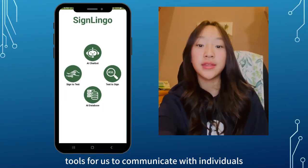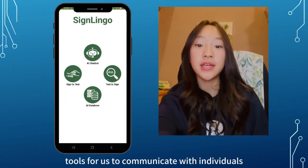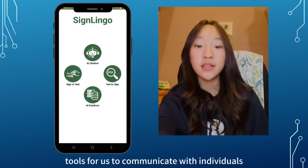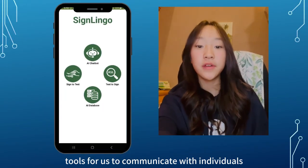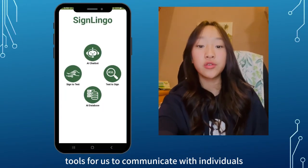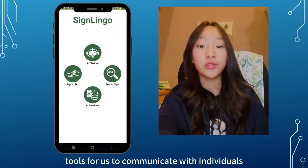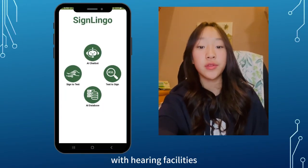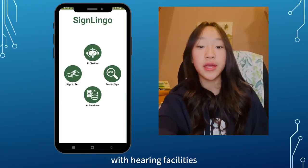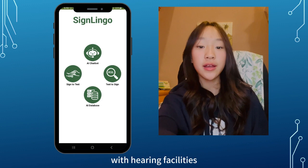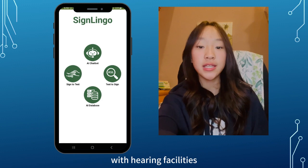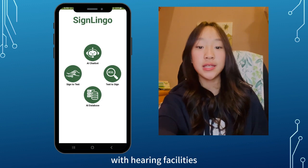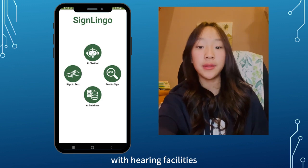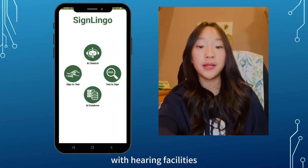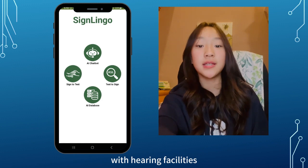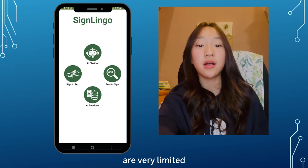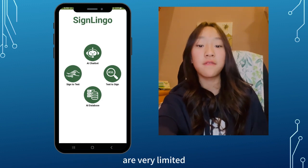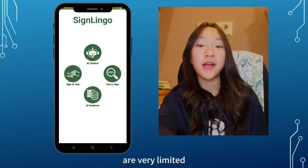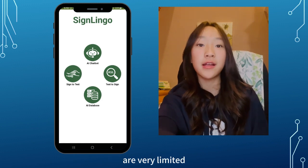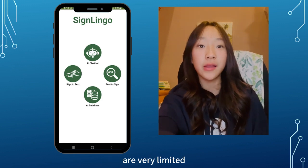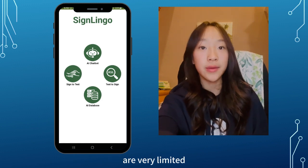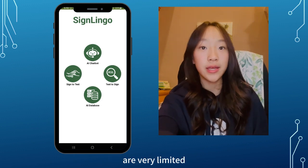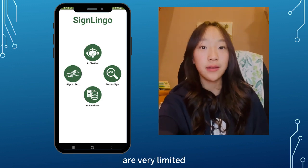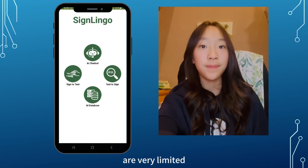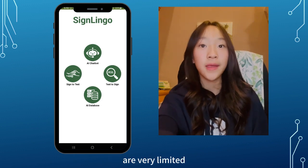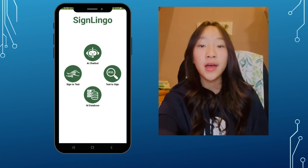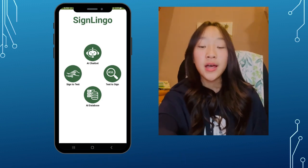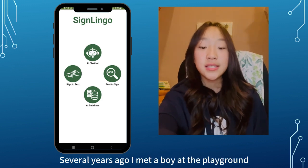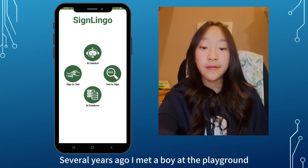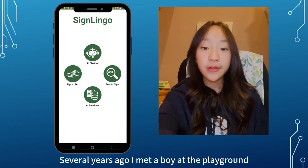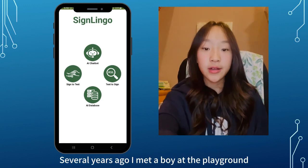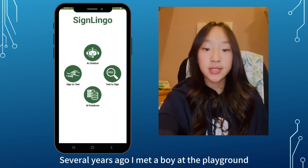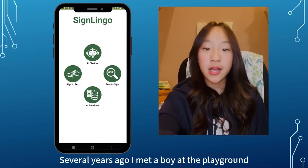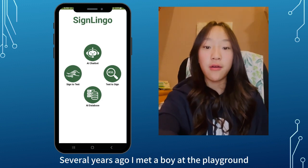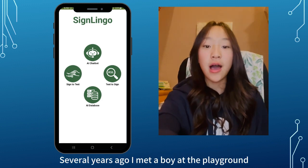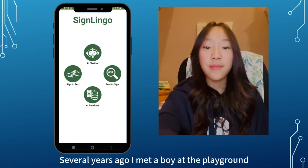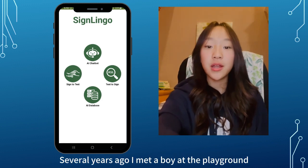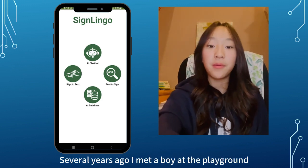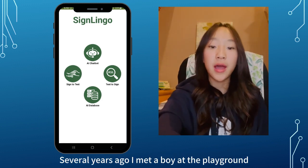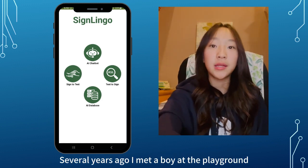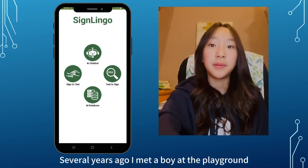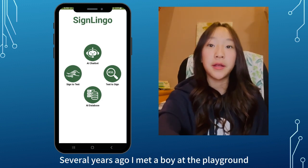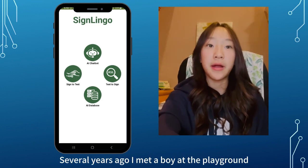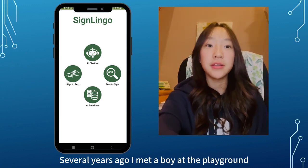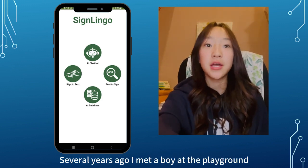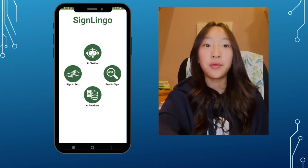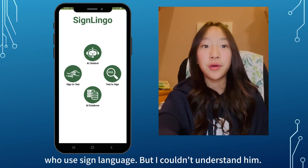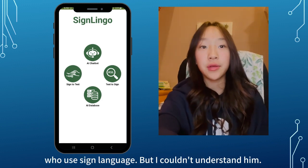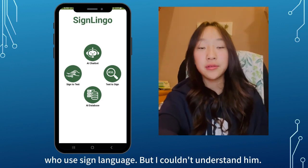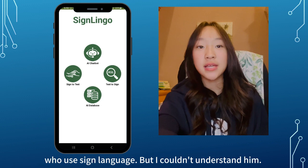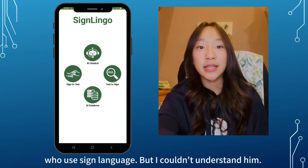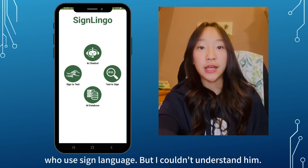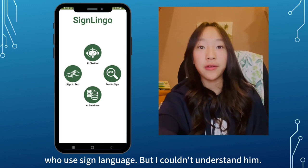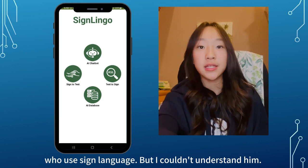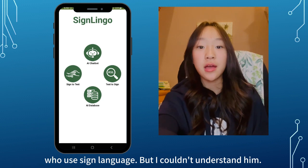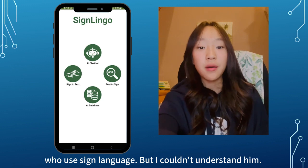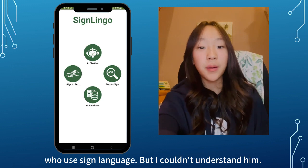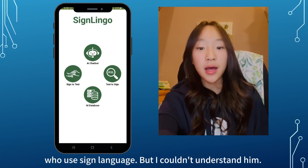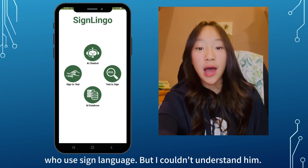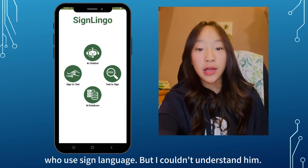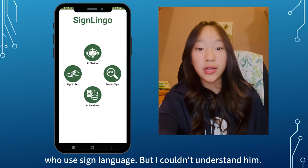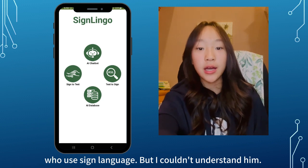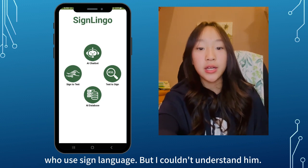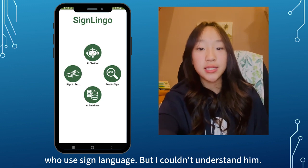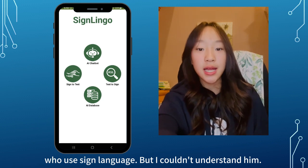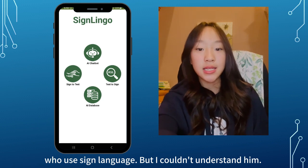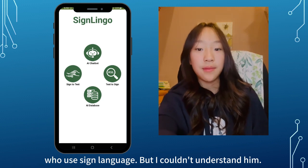communicate with individuals with hearing disabilities are very limited. Several years ago, I met a boy at the playground who used sign language, but